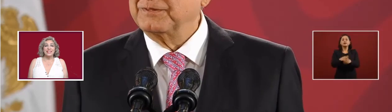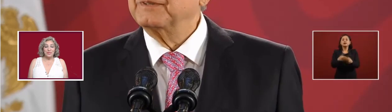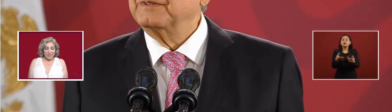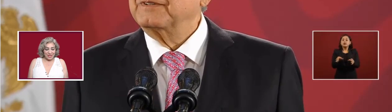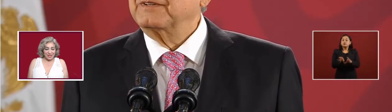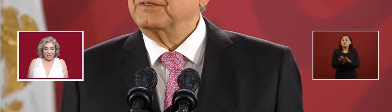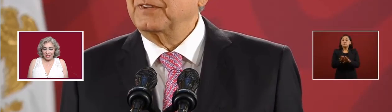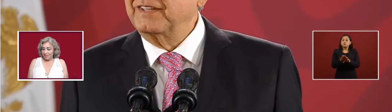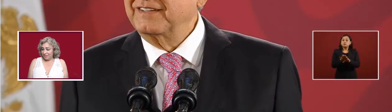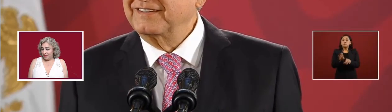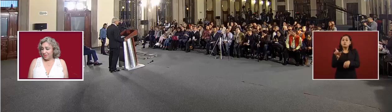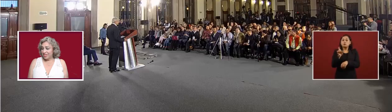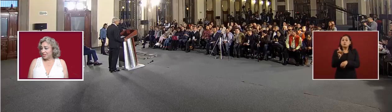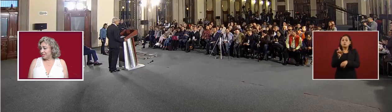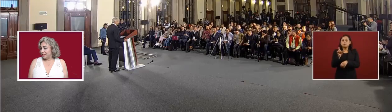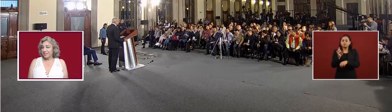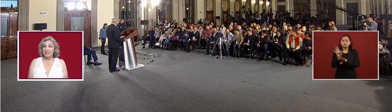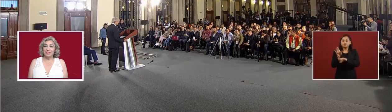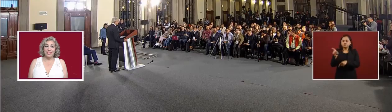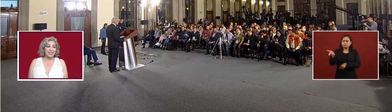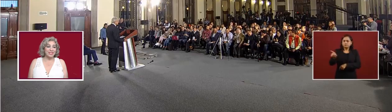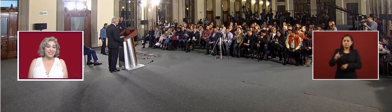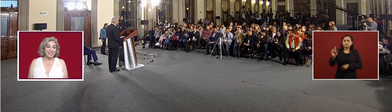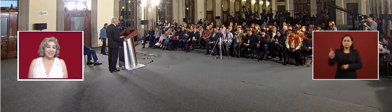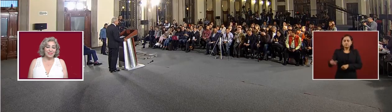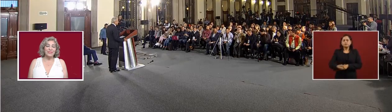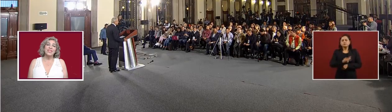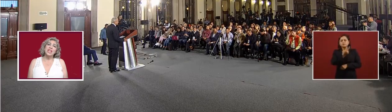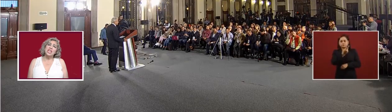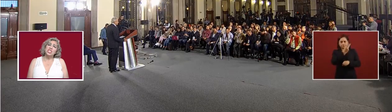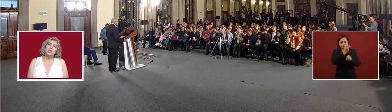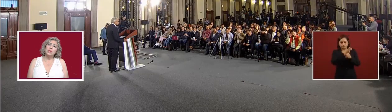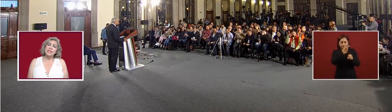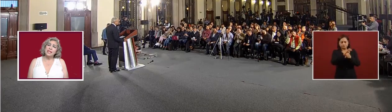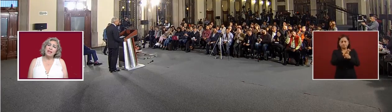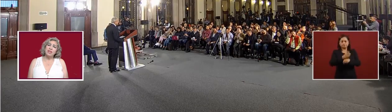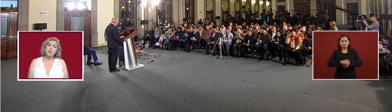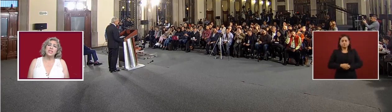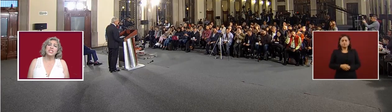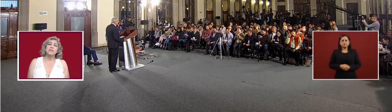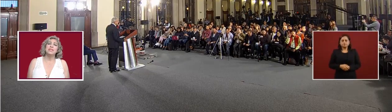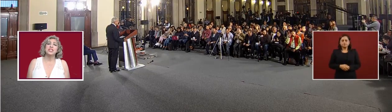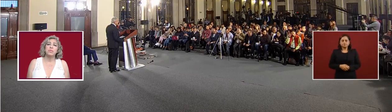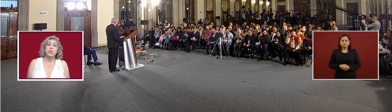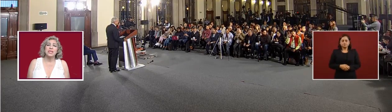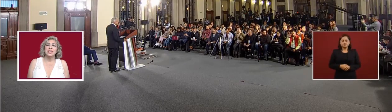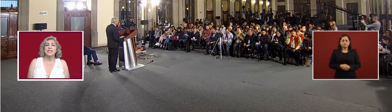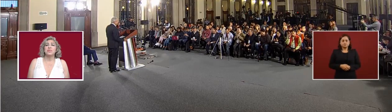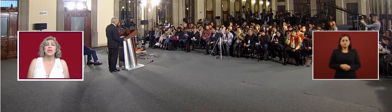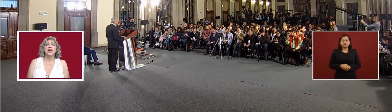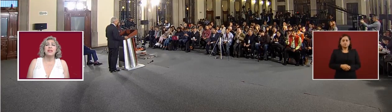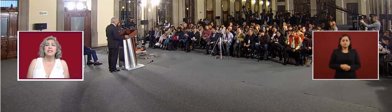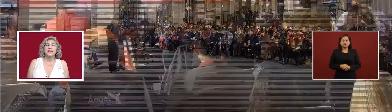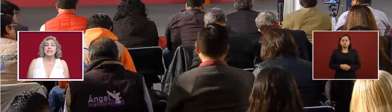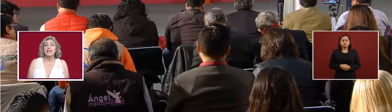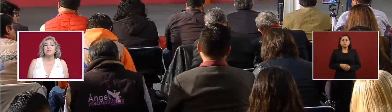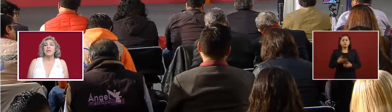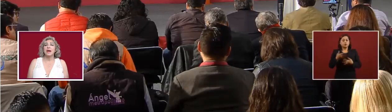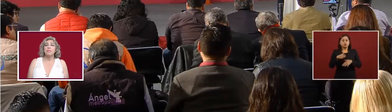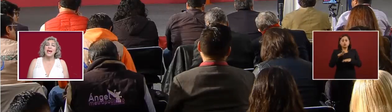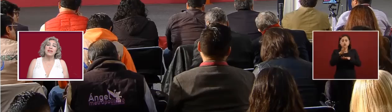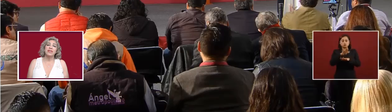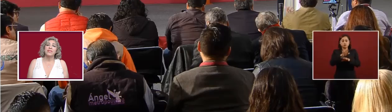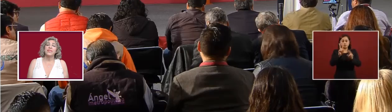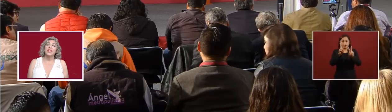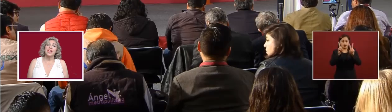It's when, uh, the first fall. So let's have a question, Mr. President, regarding the same,